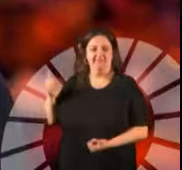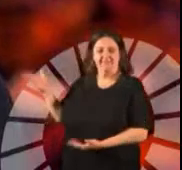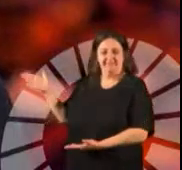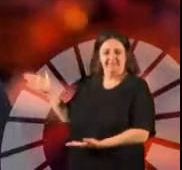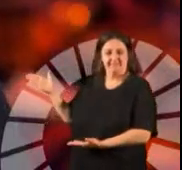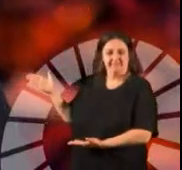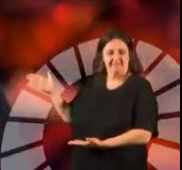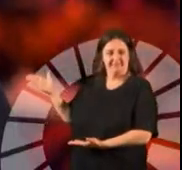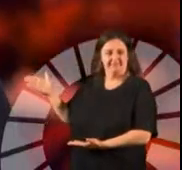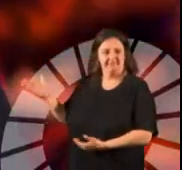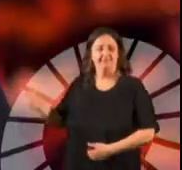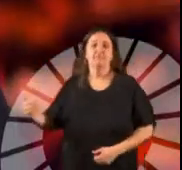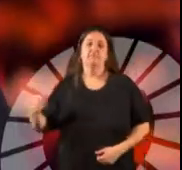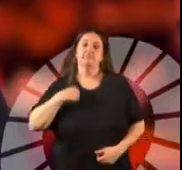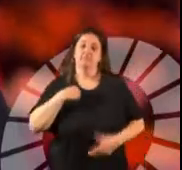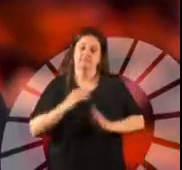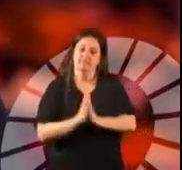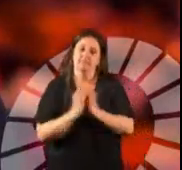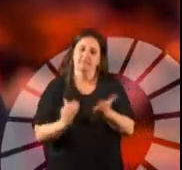a write